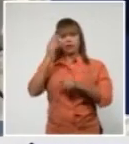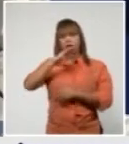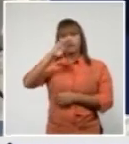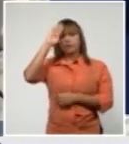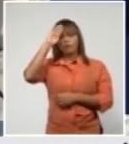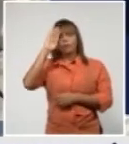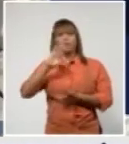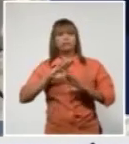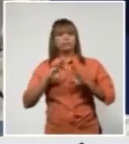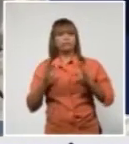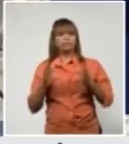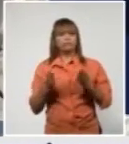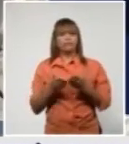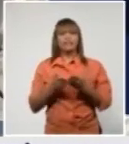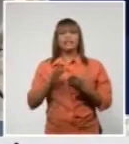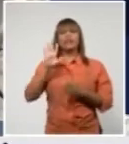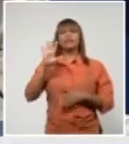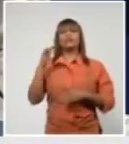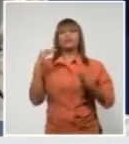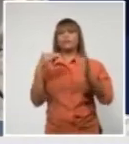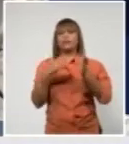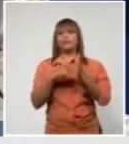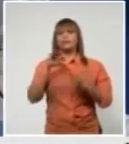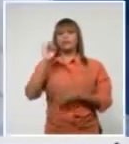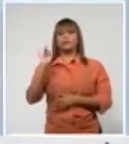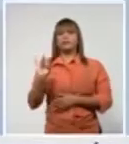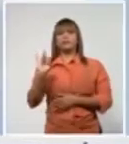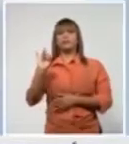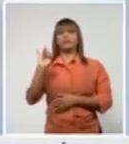To summarize, of the